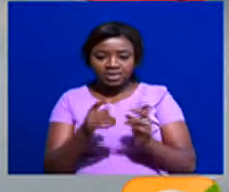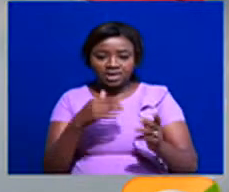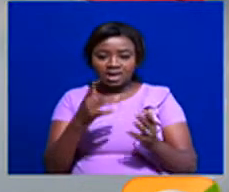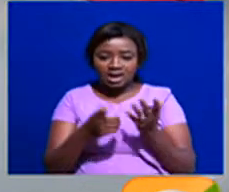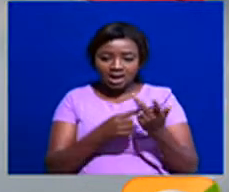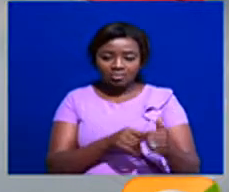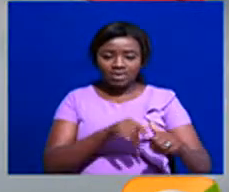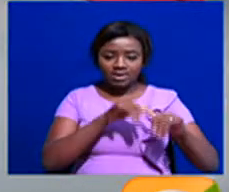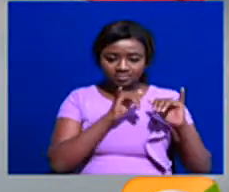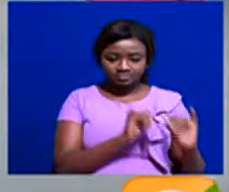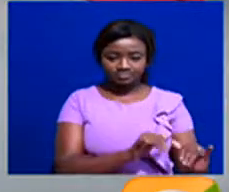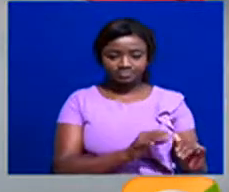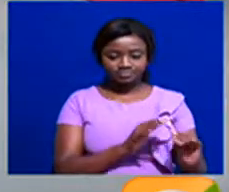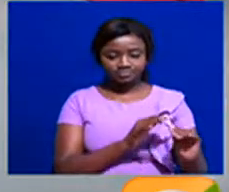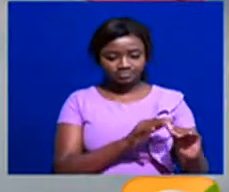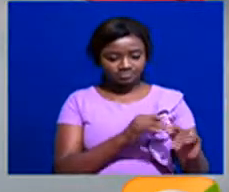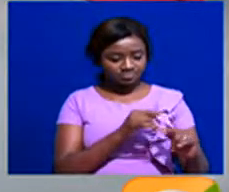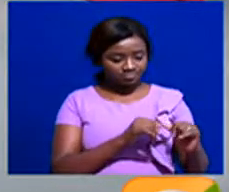to be reached out to?